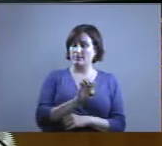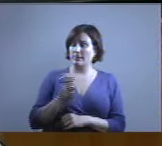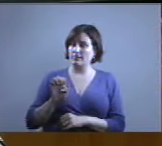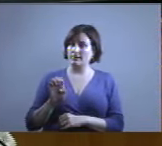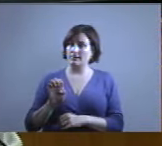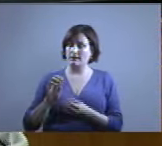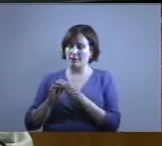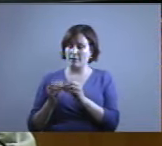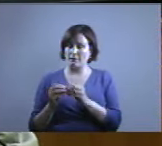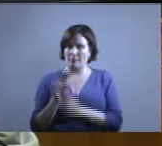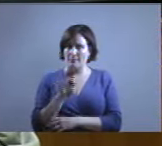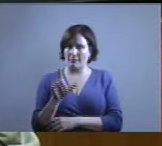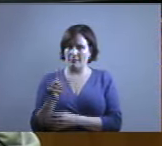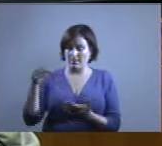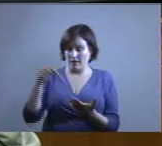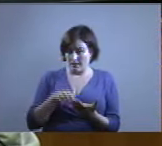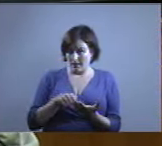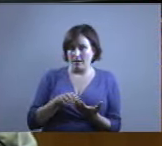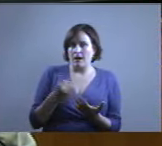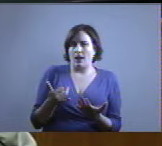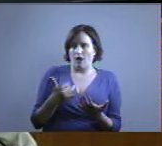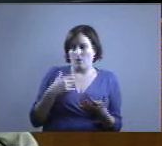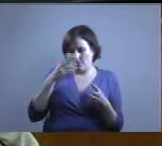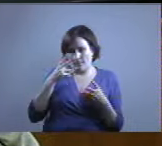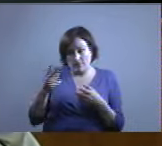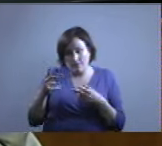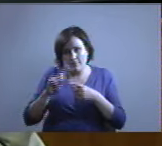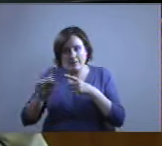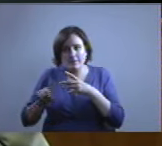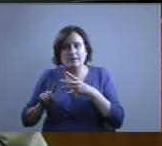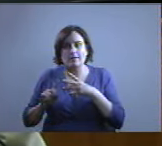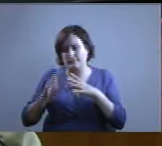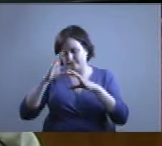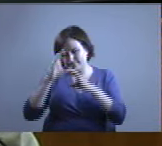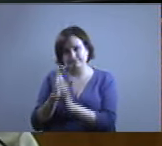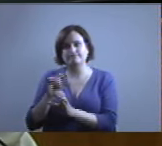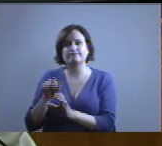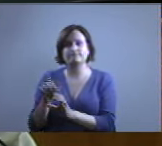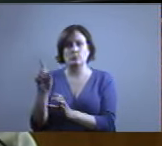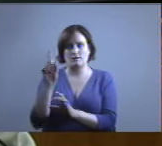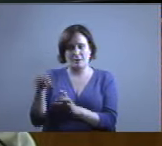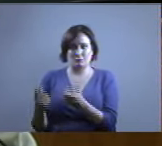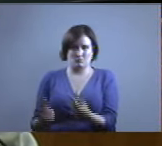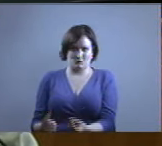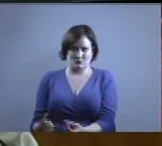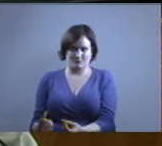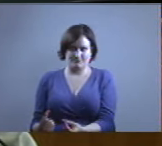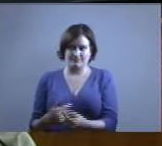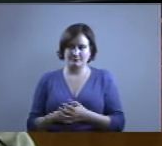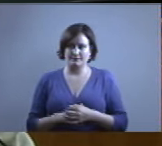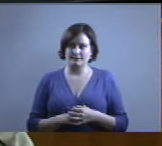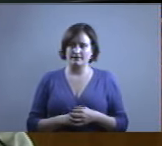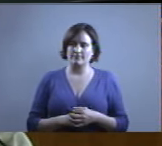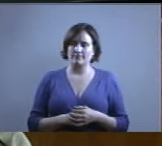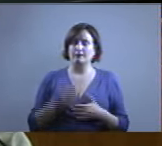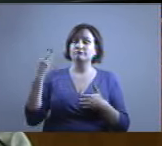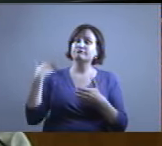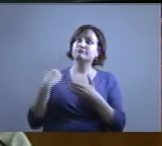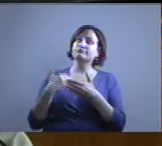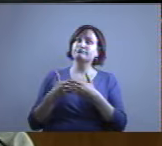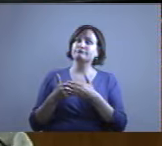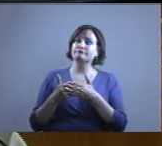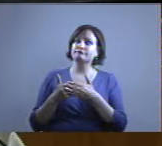Bill tackles the correct issues, and it is spot on what is to be done. What has happened to the progressive business leaders